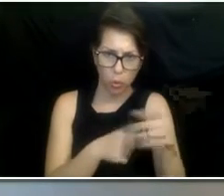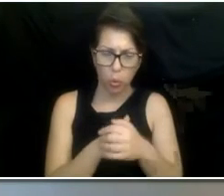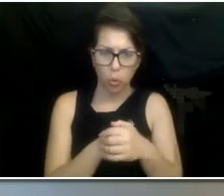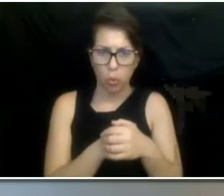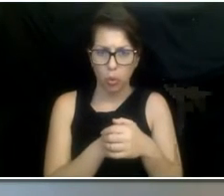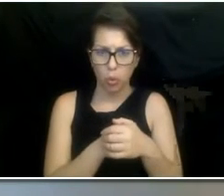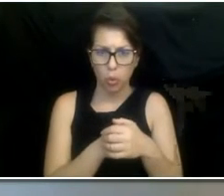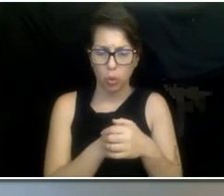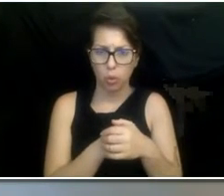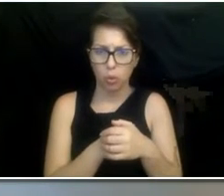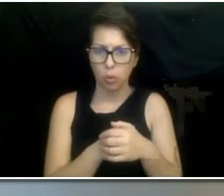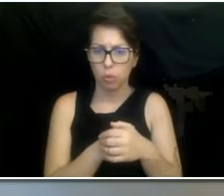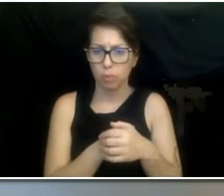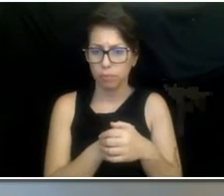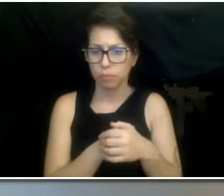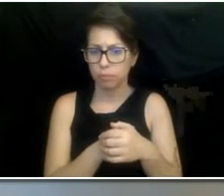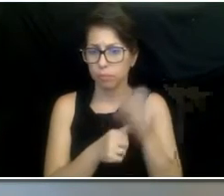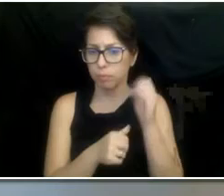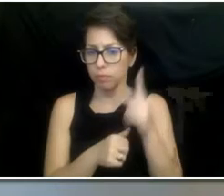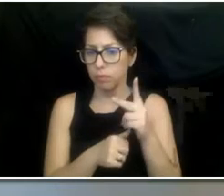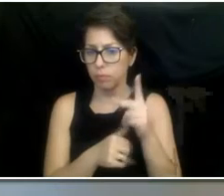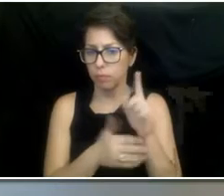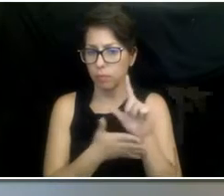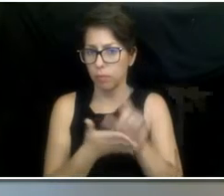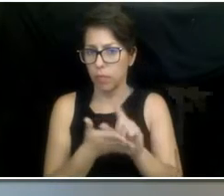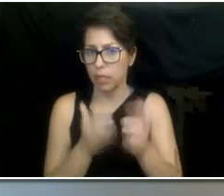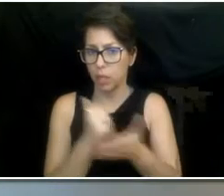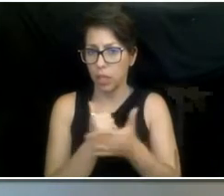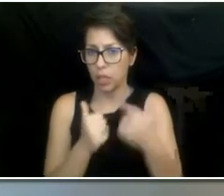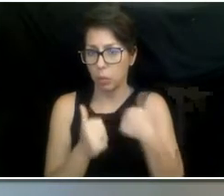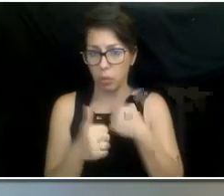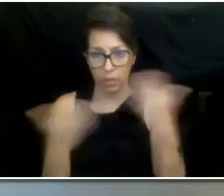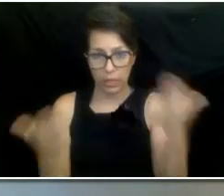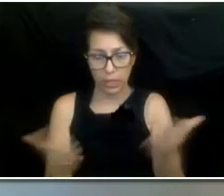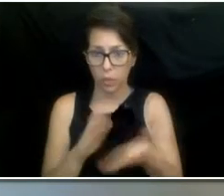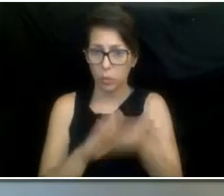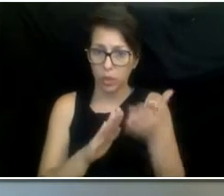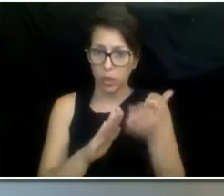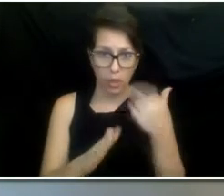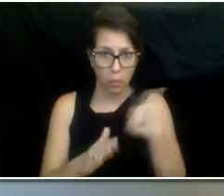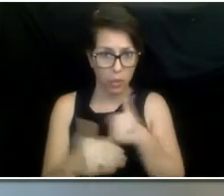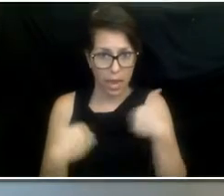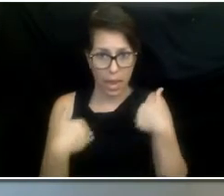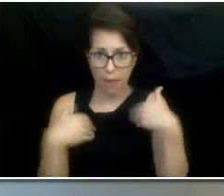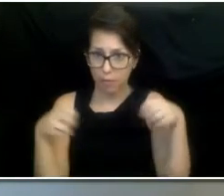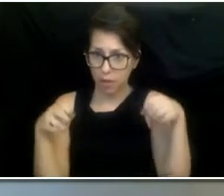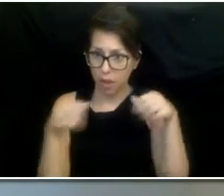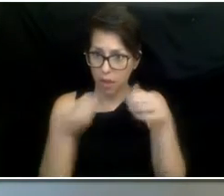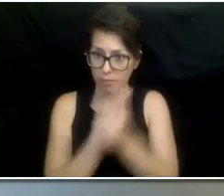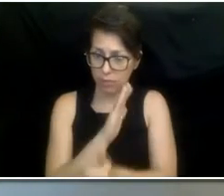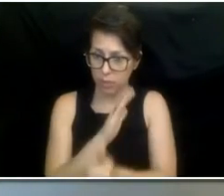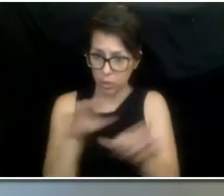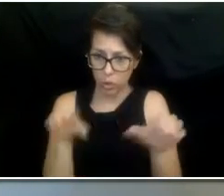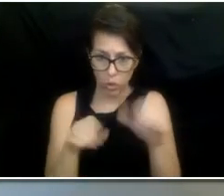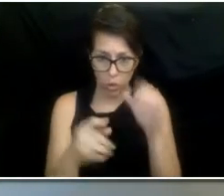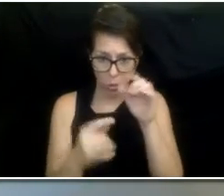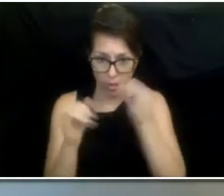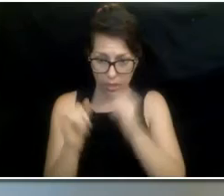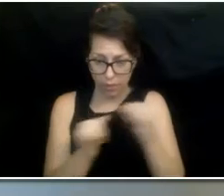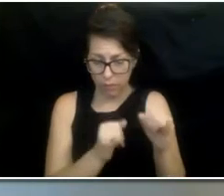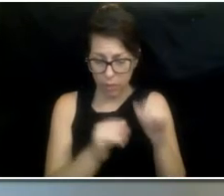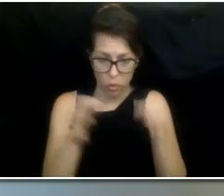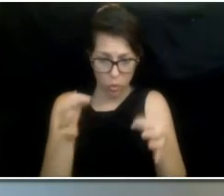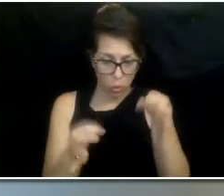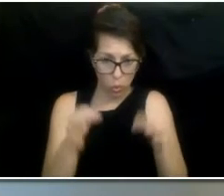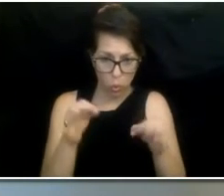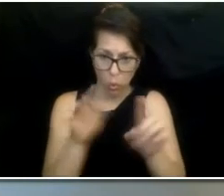and by um Telephone we don't have that need but we do have a need that the these resources be available for